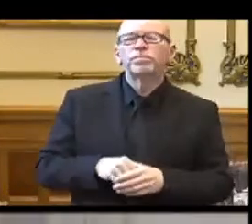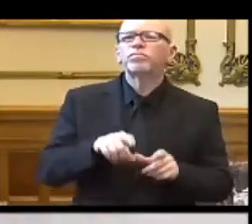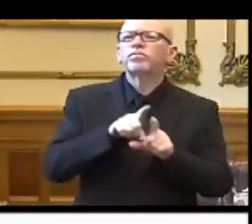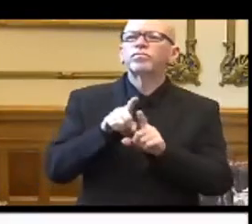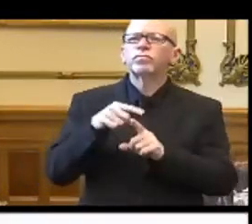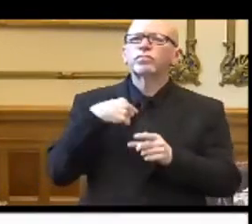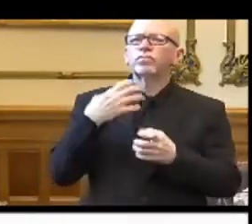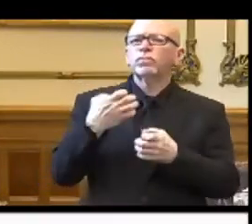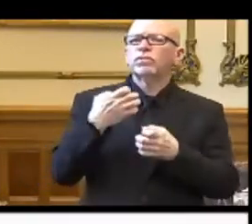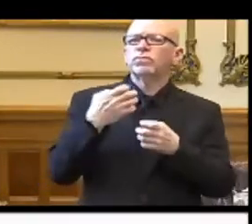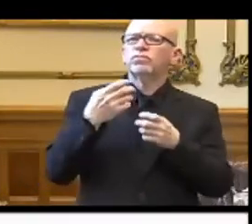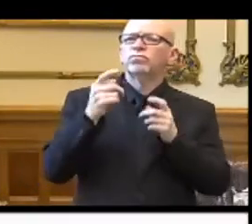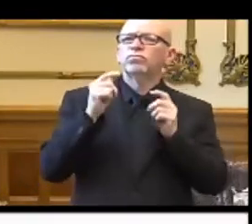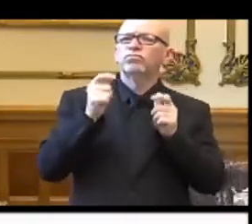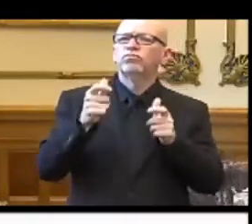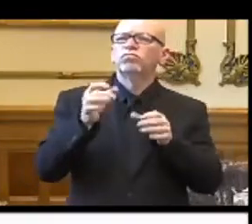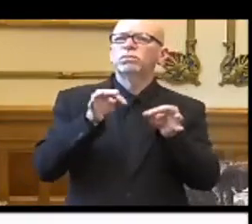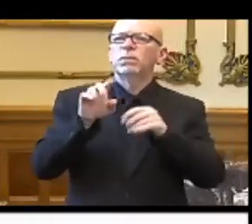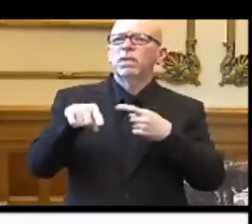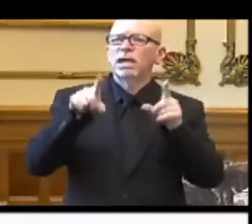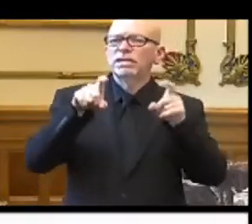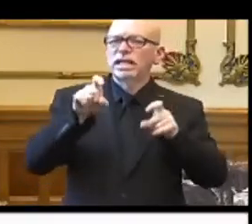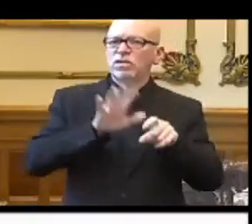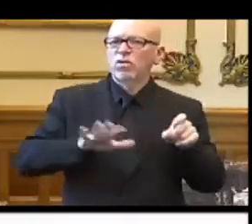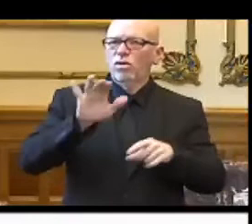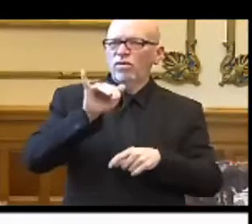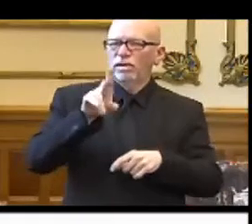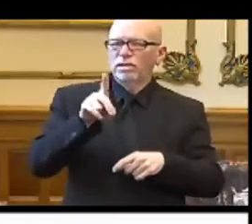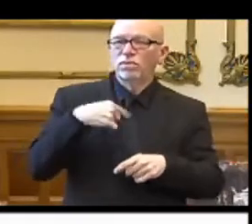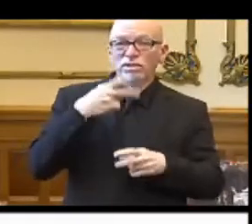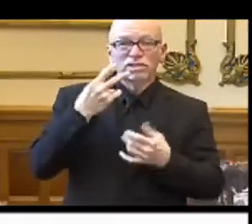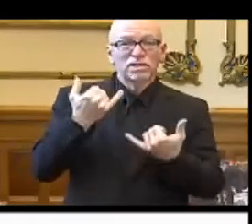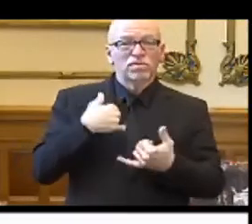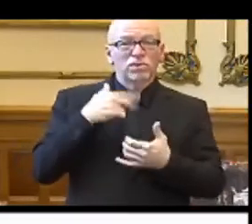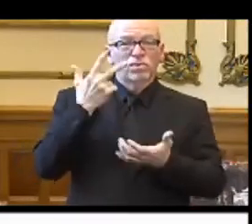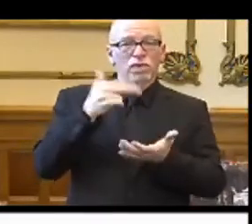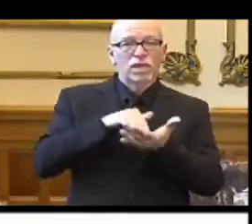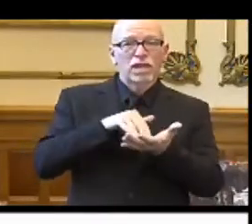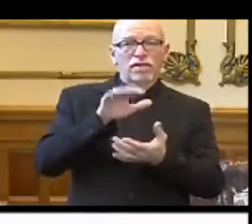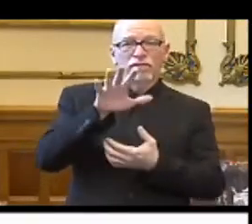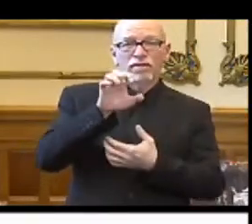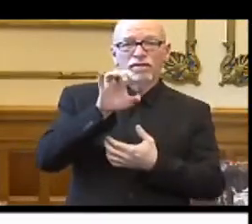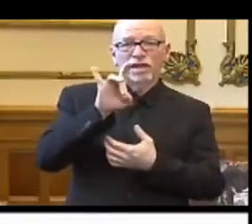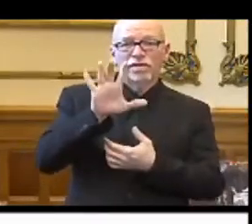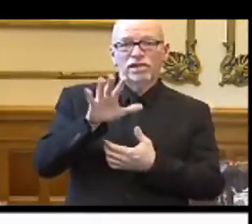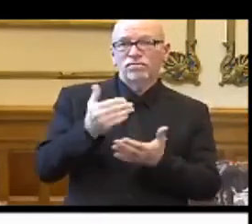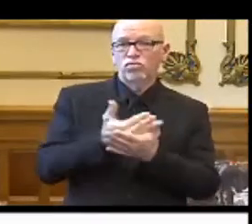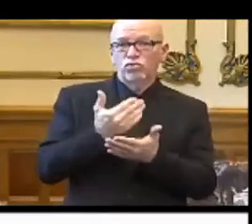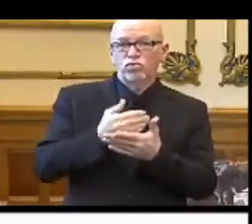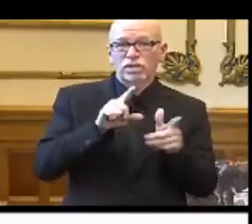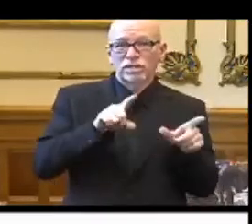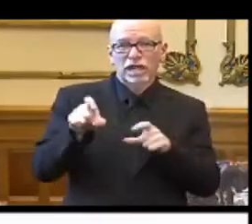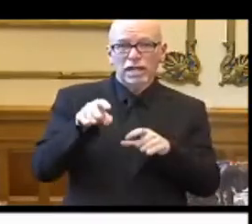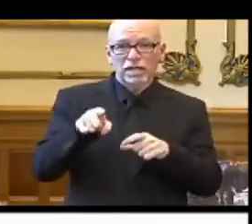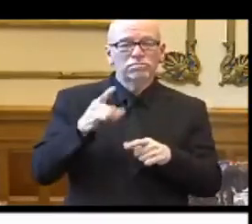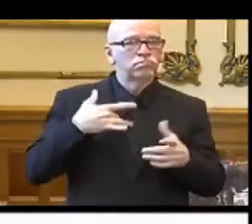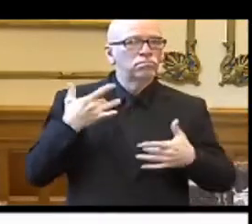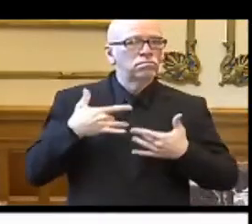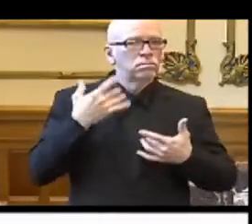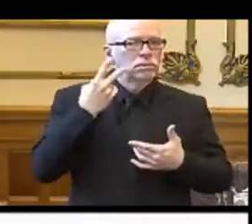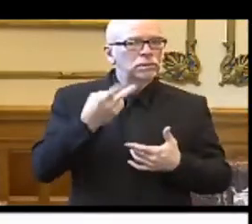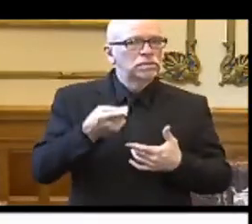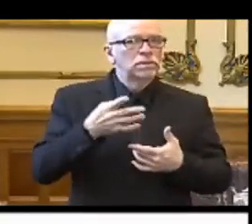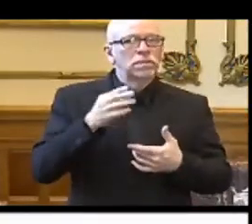on testing across the state. As you can see today, we reported 3,585 new tests, which is exciting to see,